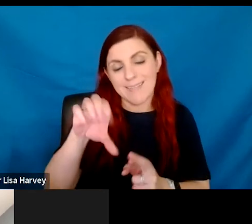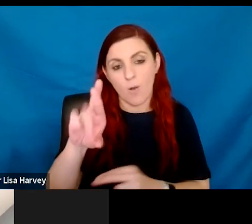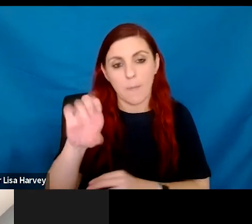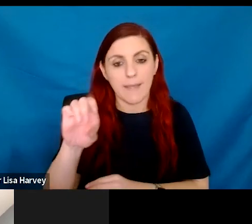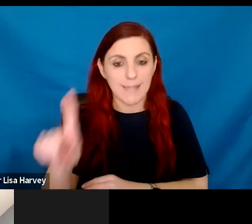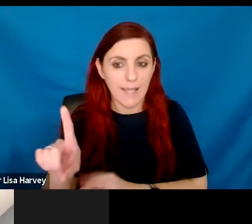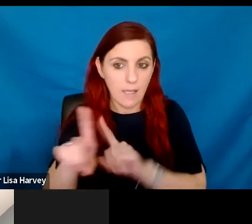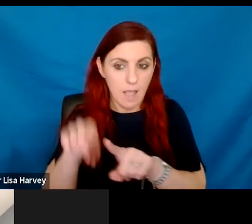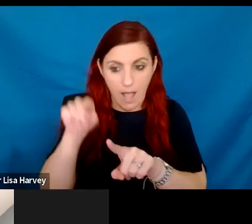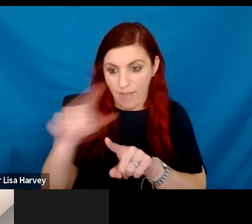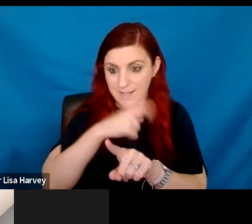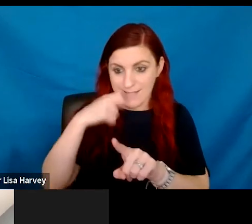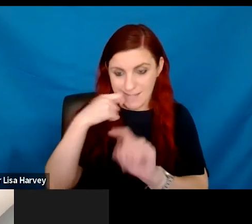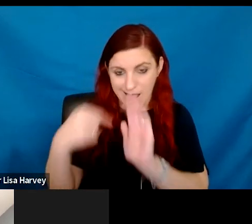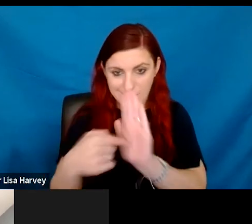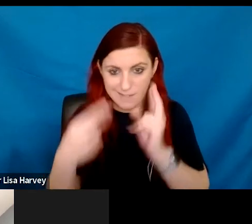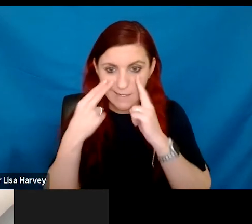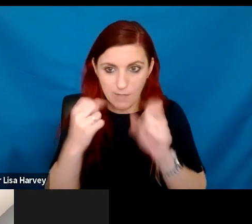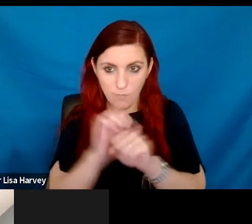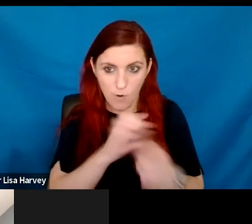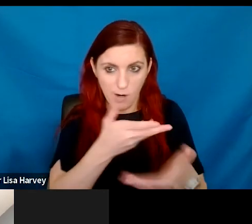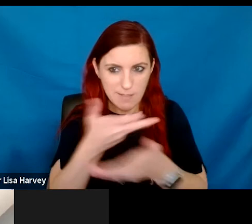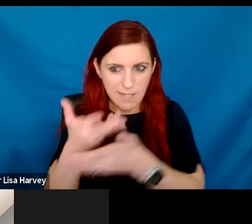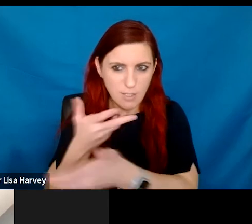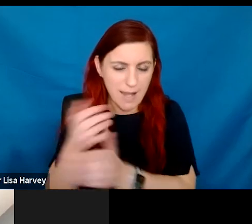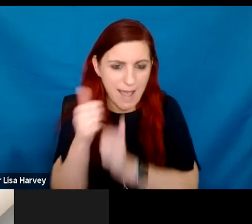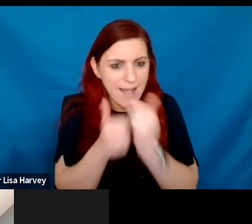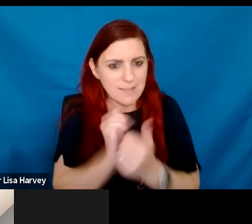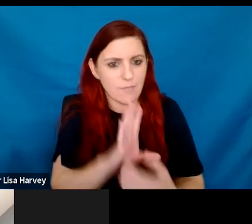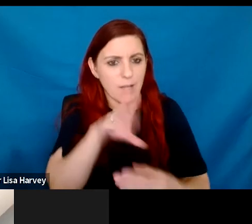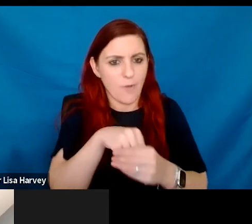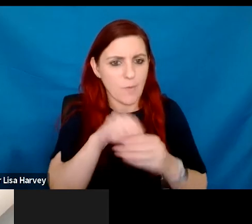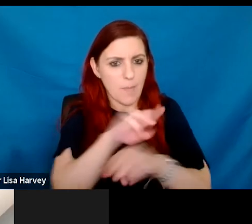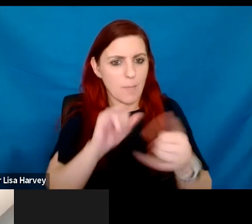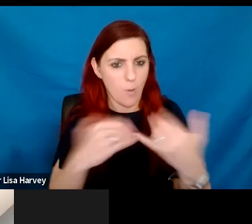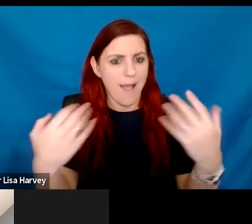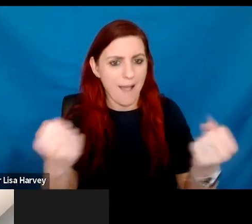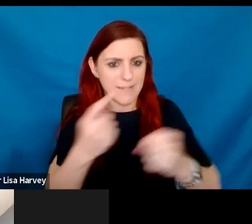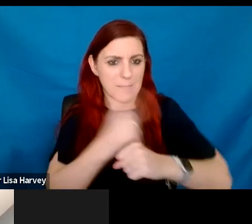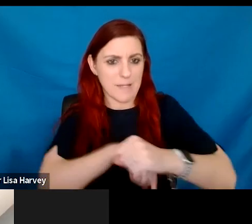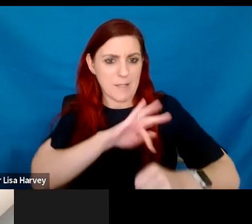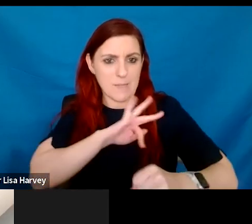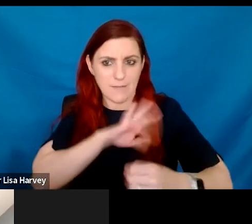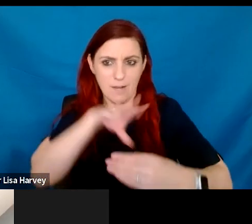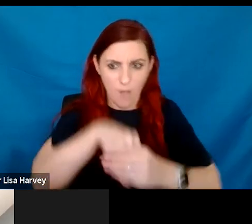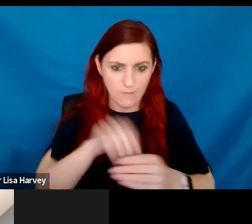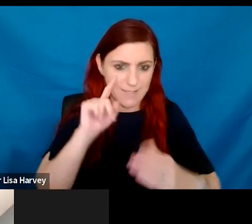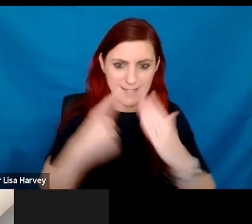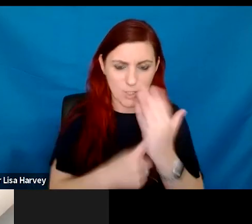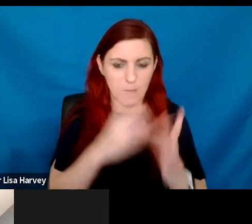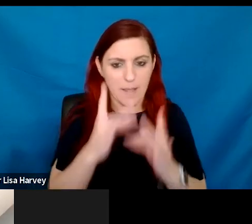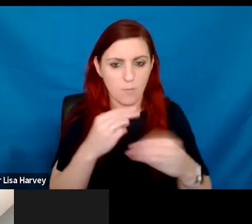which sets out the need for consultation and active involvement of people with disabilities in decision-making process